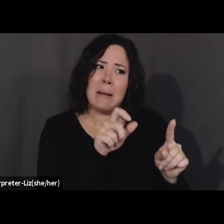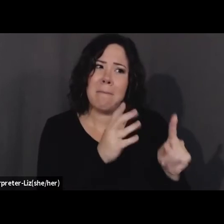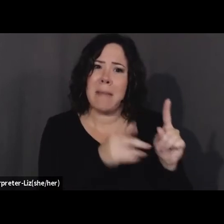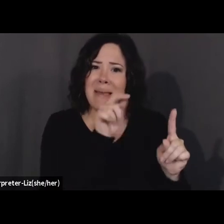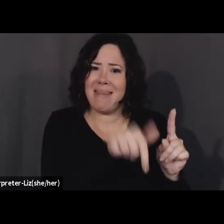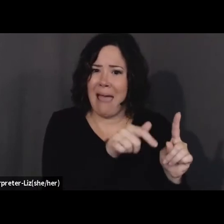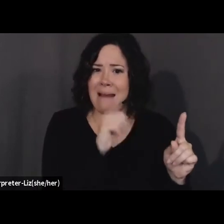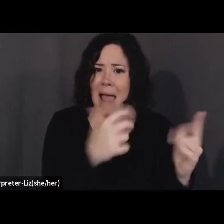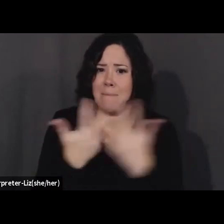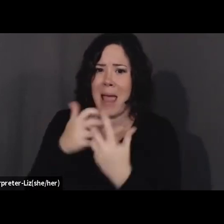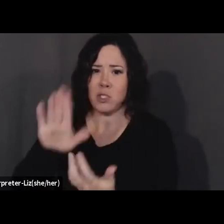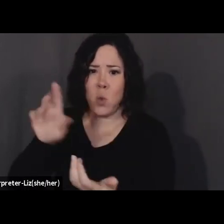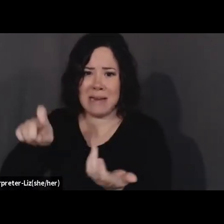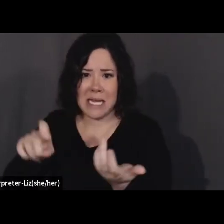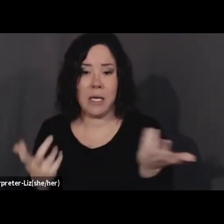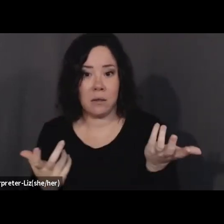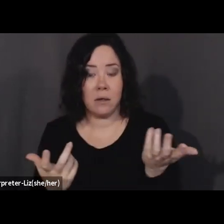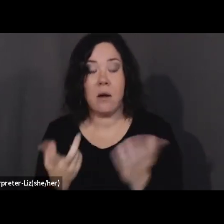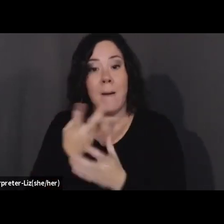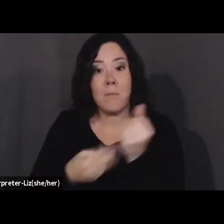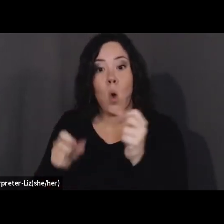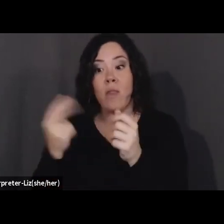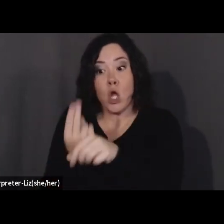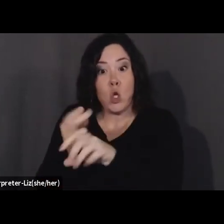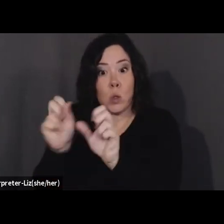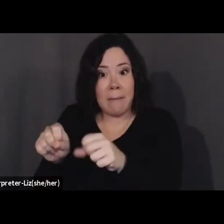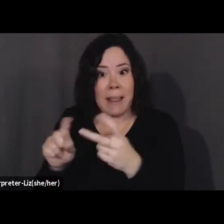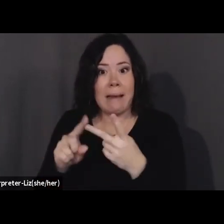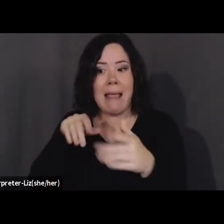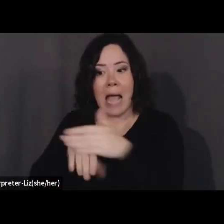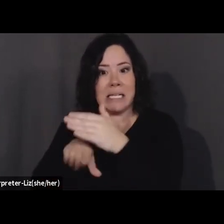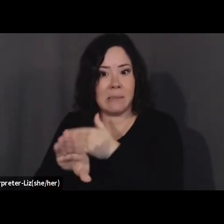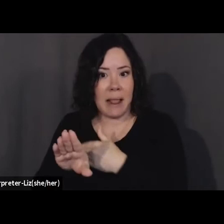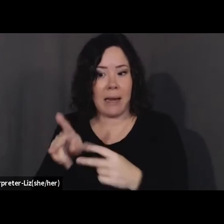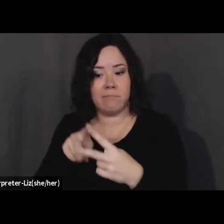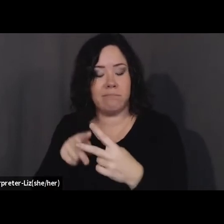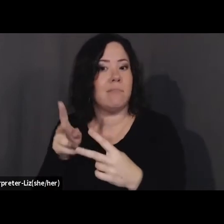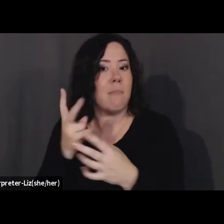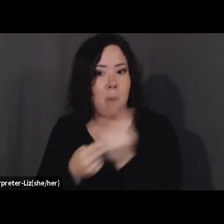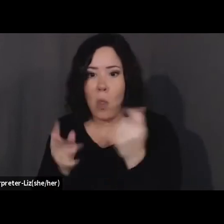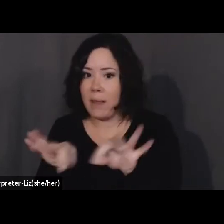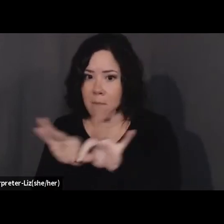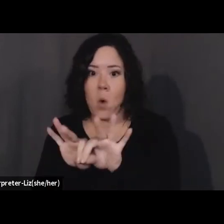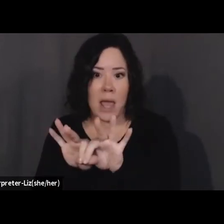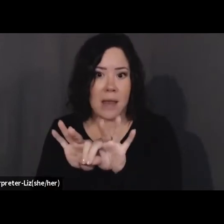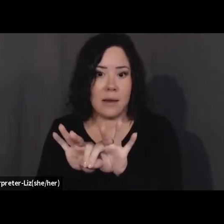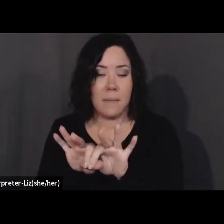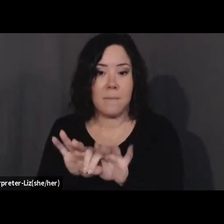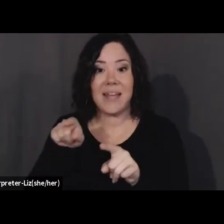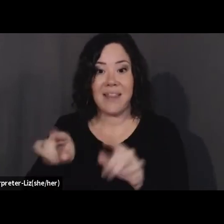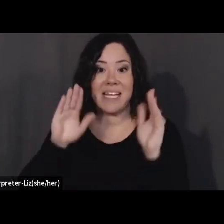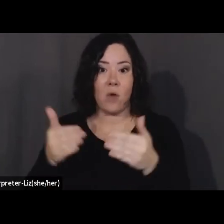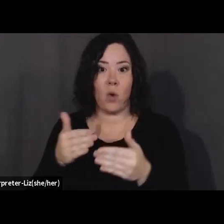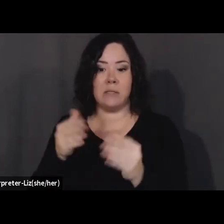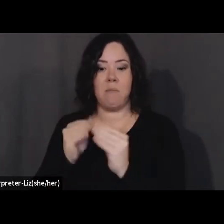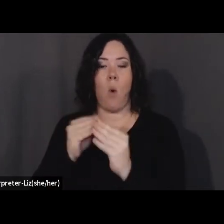you. Both usability and accessibility are incredibly important. The focus on this was really about